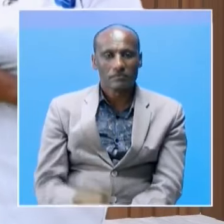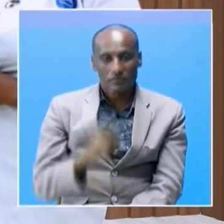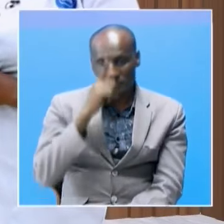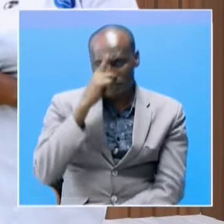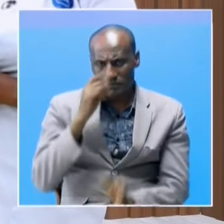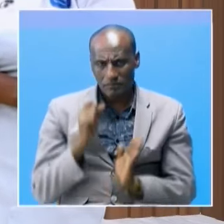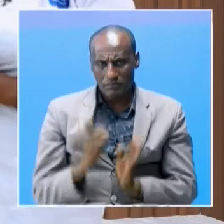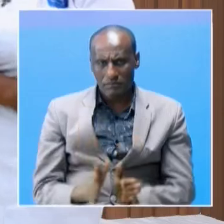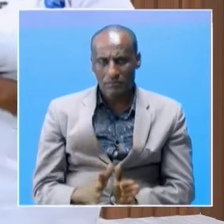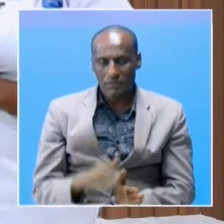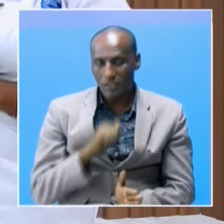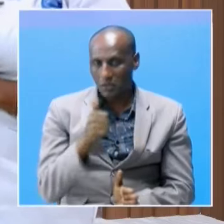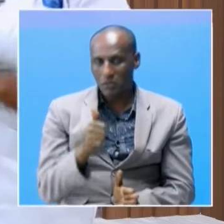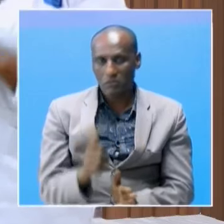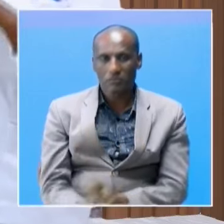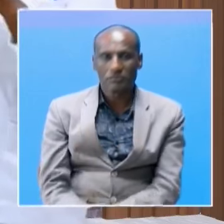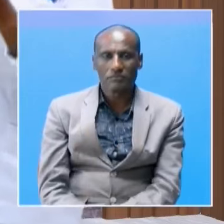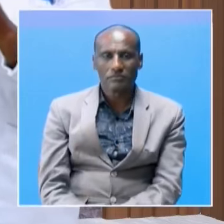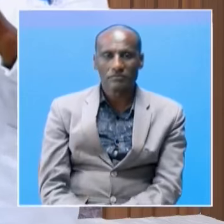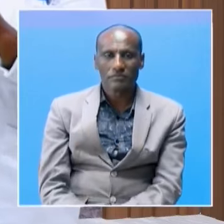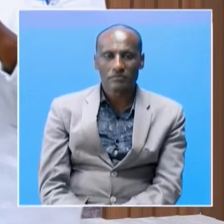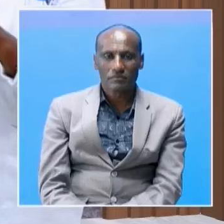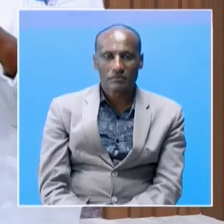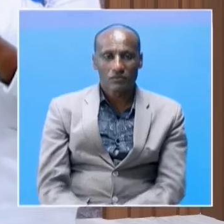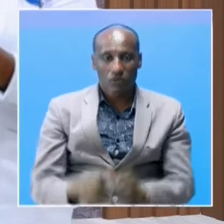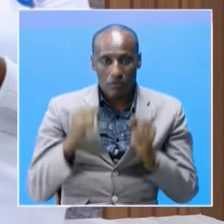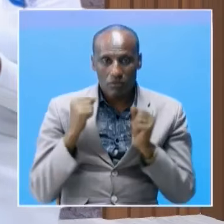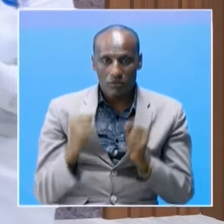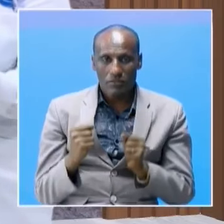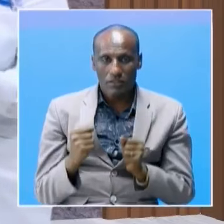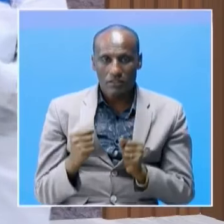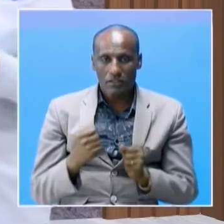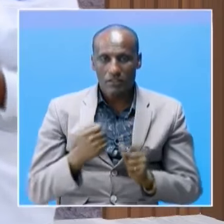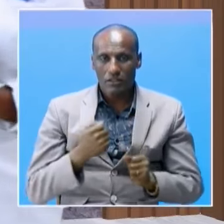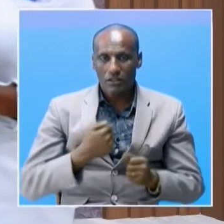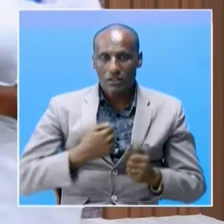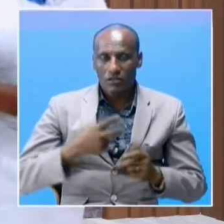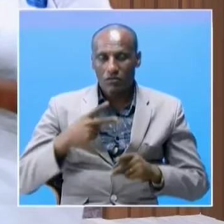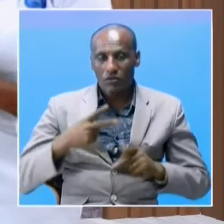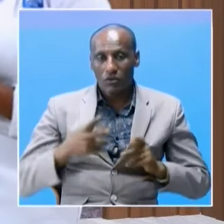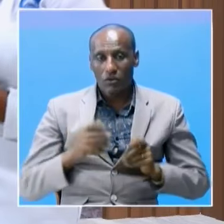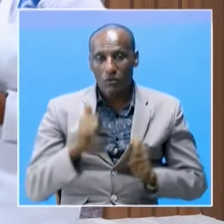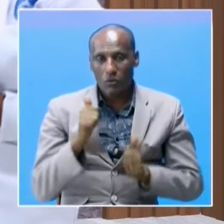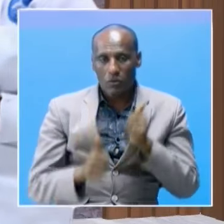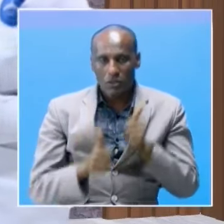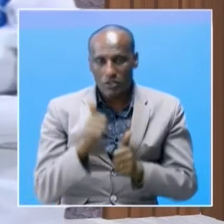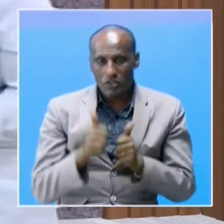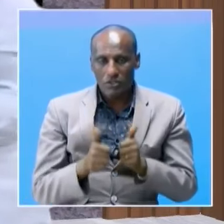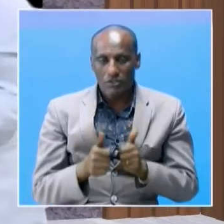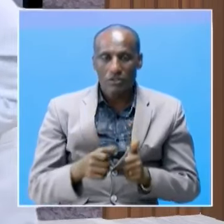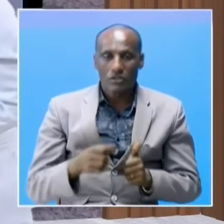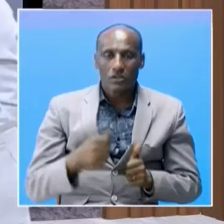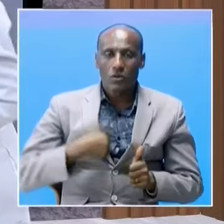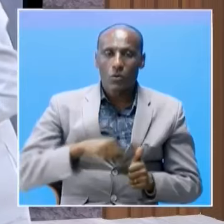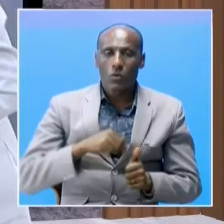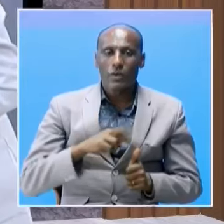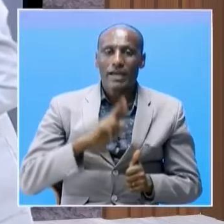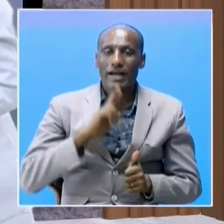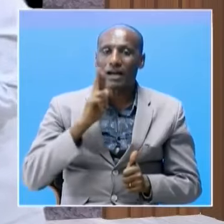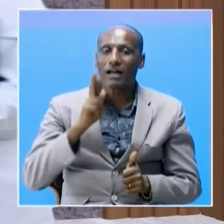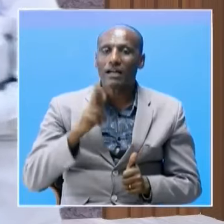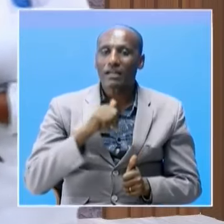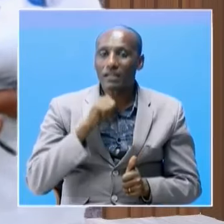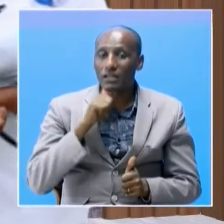sure. So, for a possibility which we are not certain or sure, what do we say? Or which one do we use?